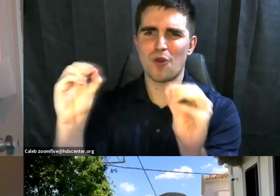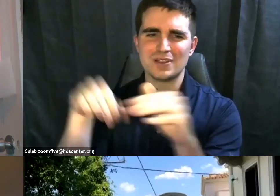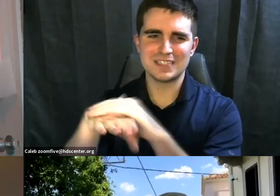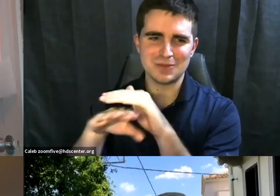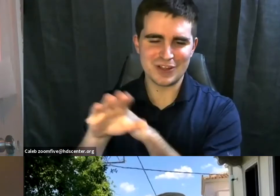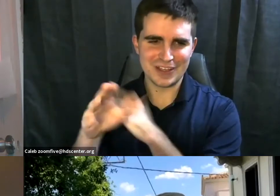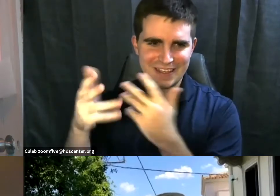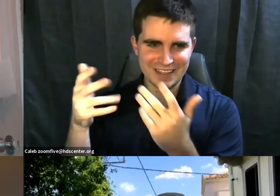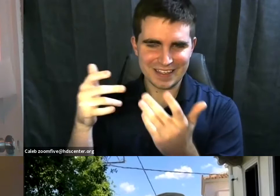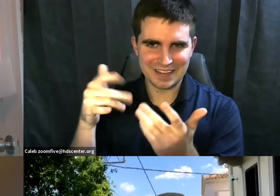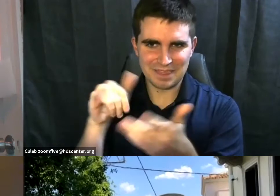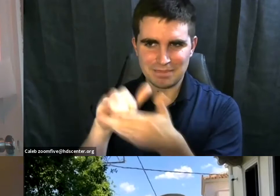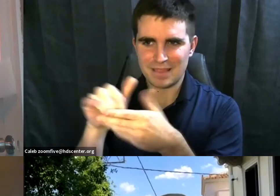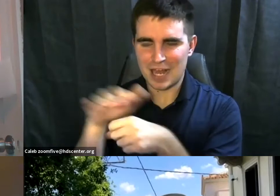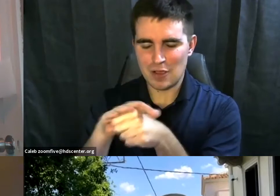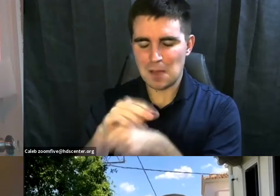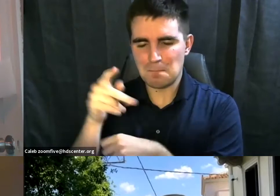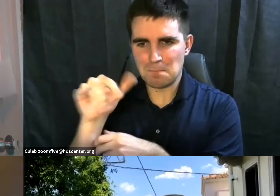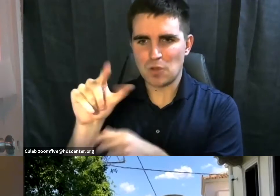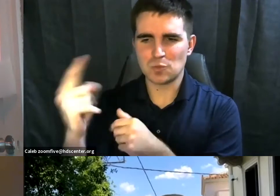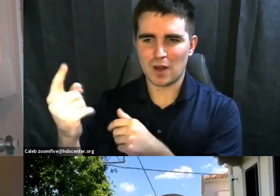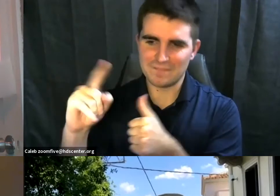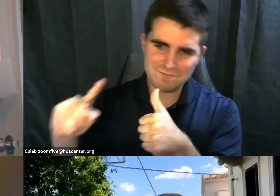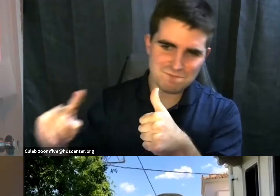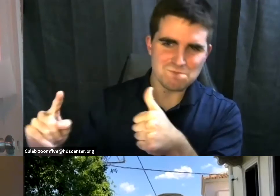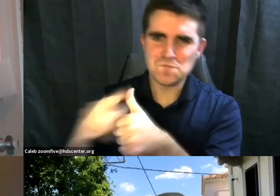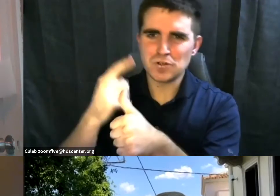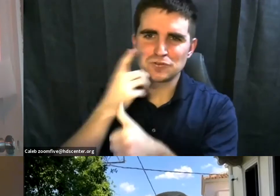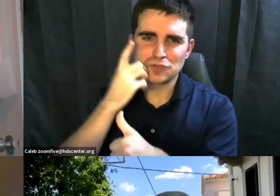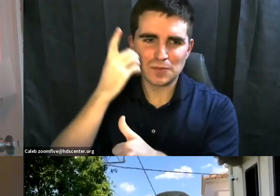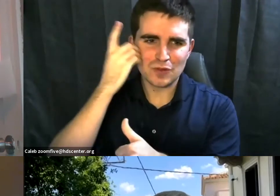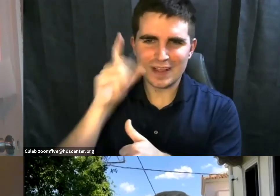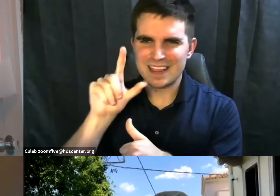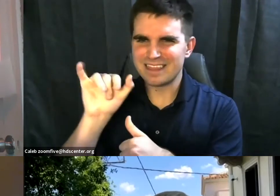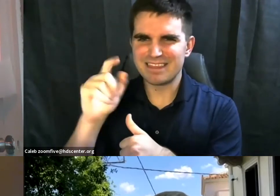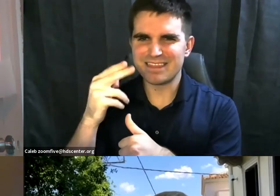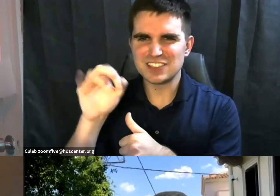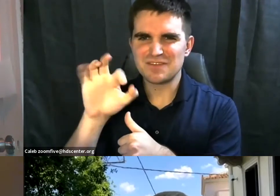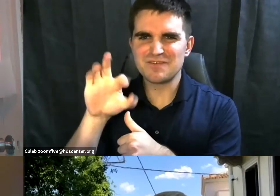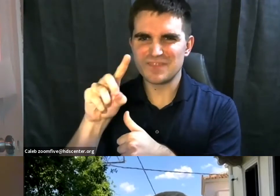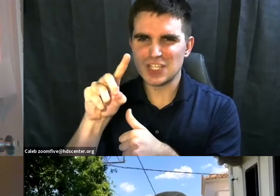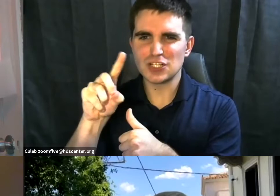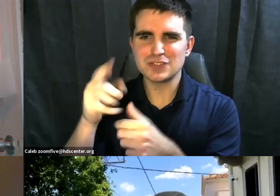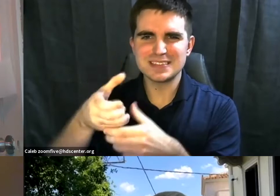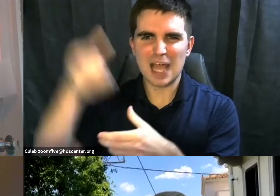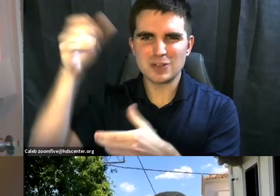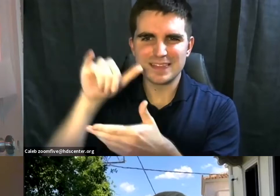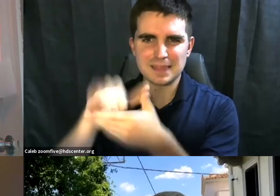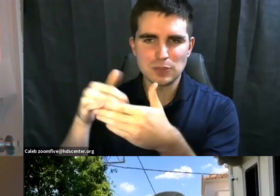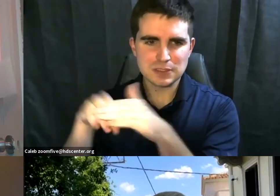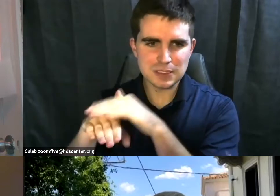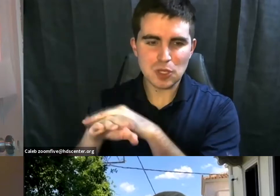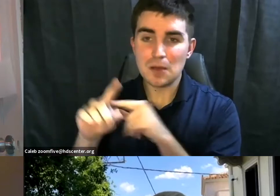time. Paul was in one of the earliest dormitories, Litchfield Towers, that was accessible, but his transportation options